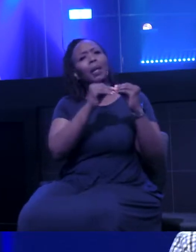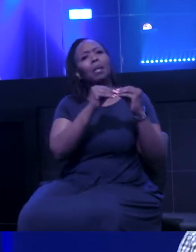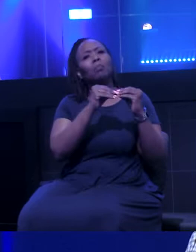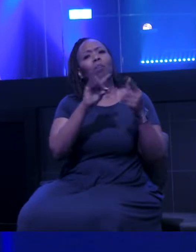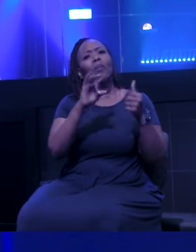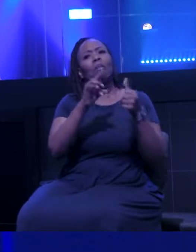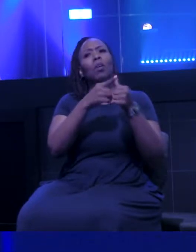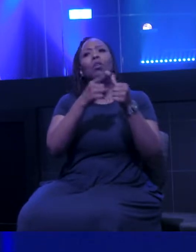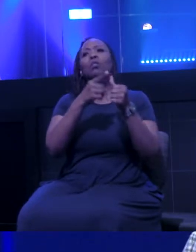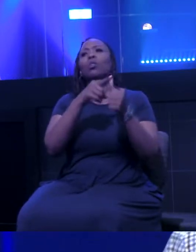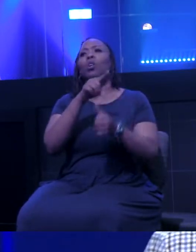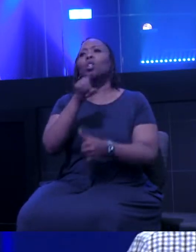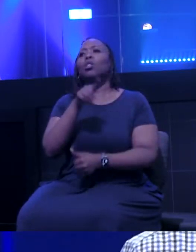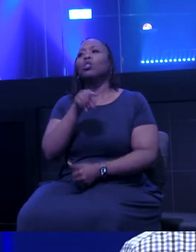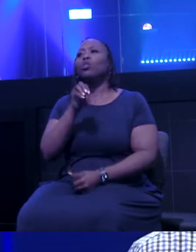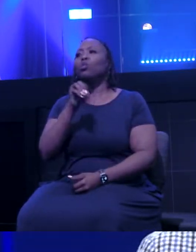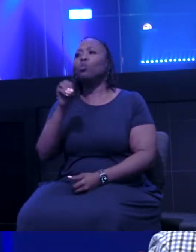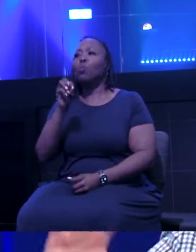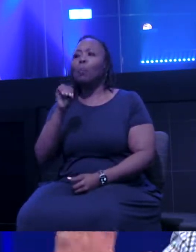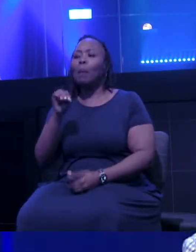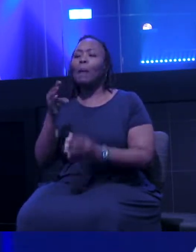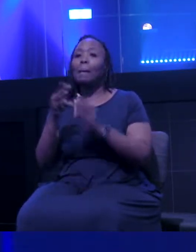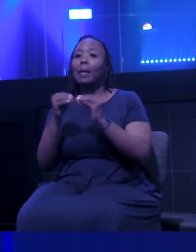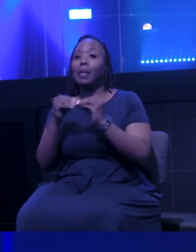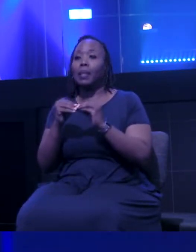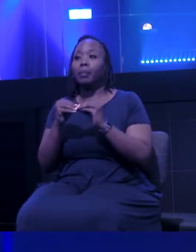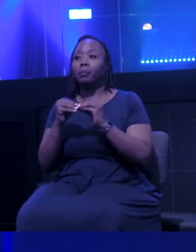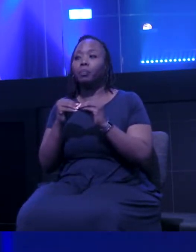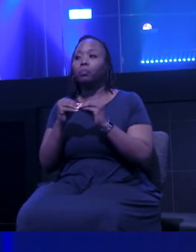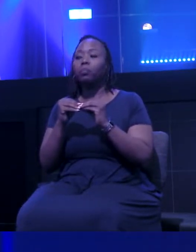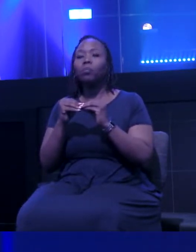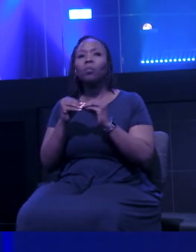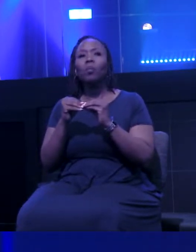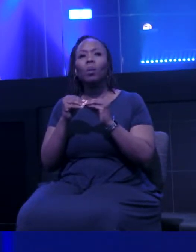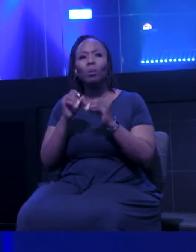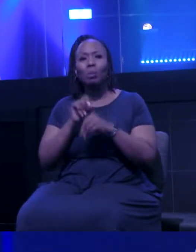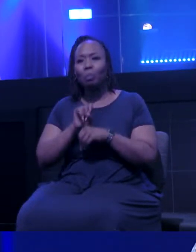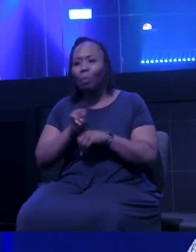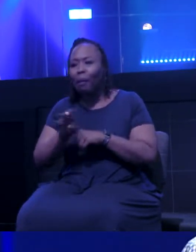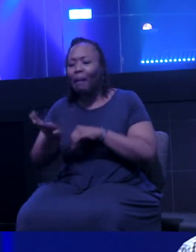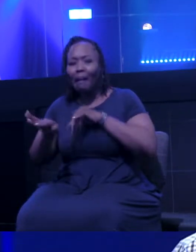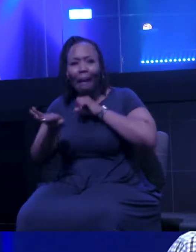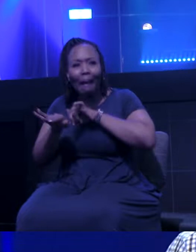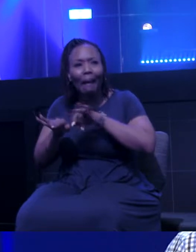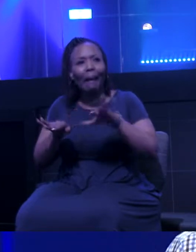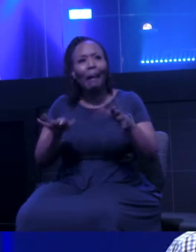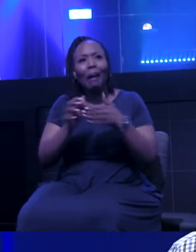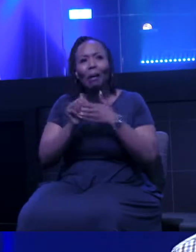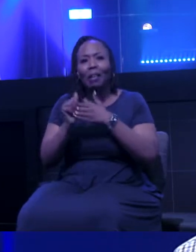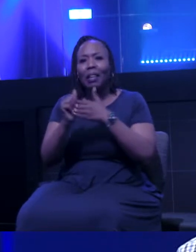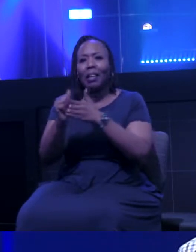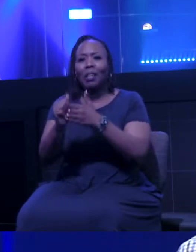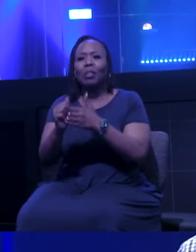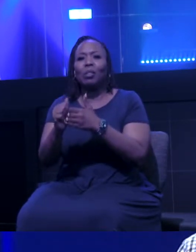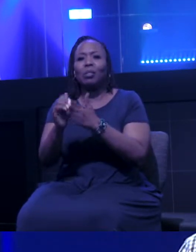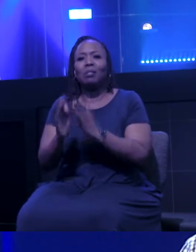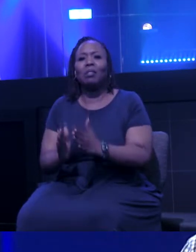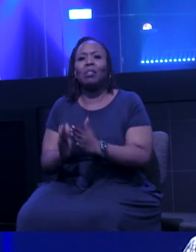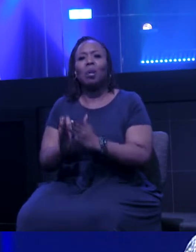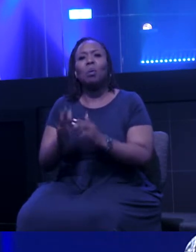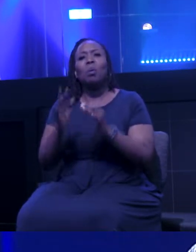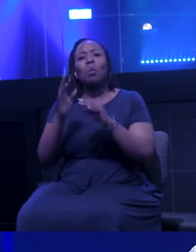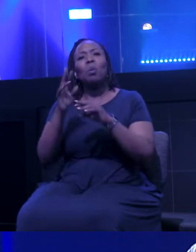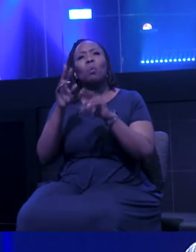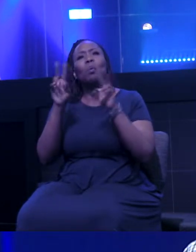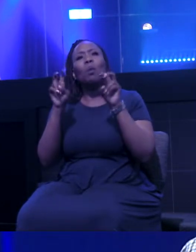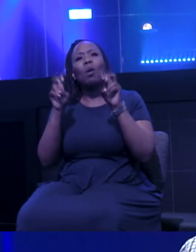meeting. This is pre-COVID now, and when you're spread out, there are leaders from all over the state of Florida, part of a board called the Florida Church Partners, and